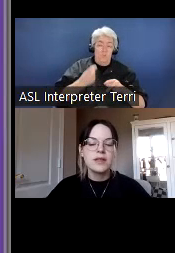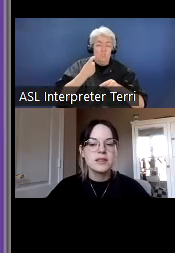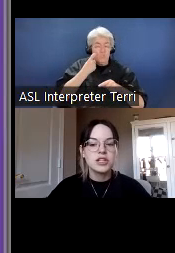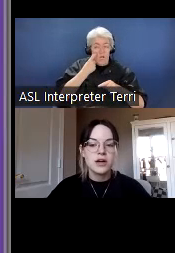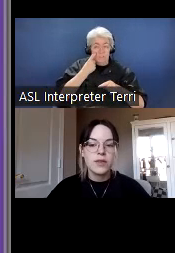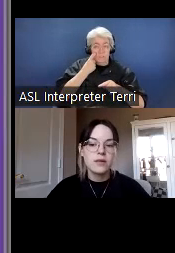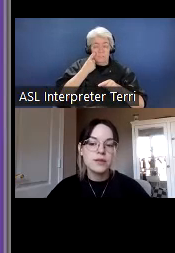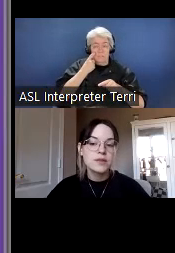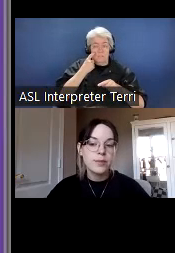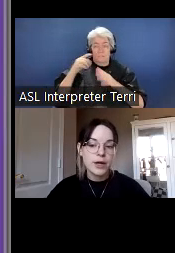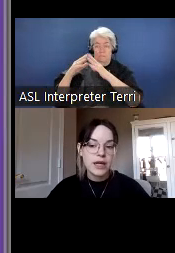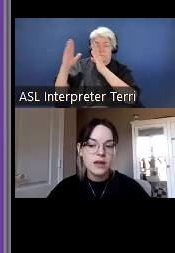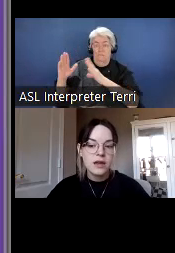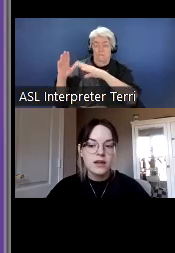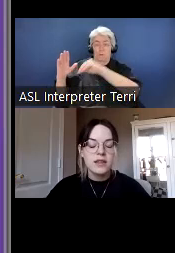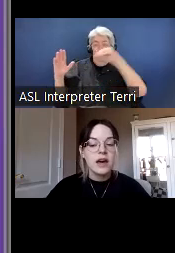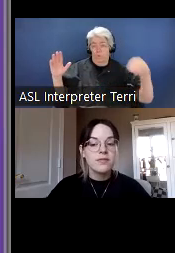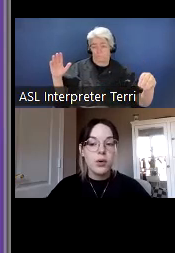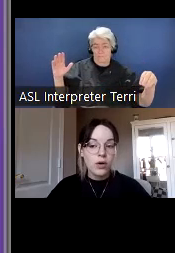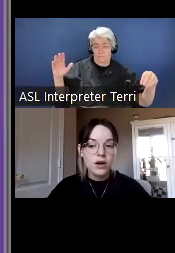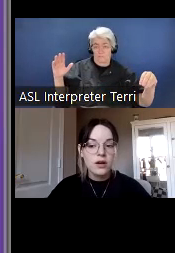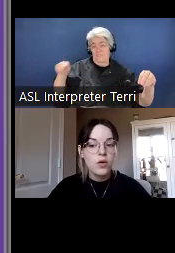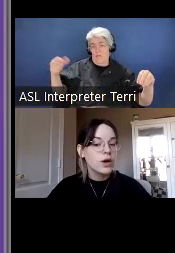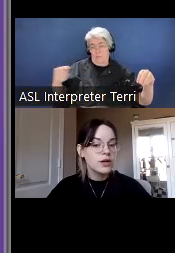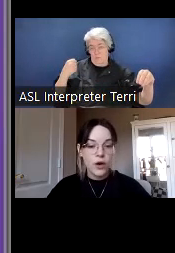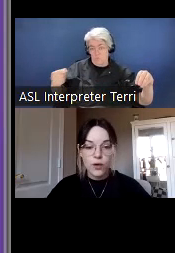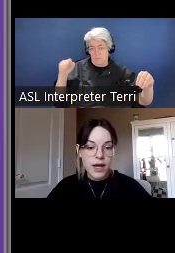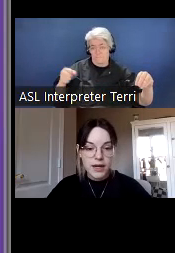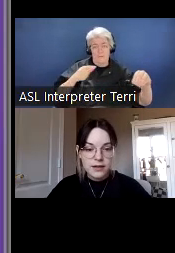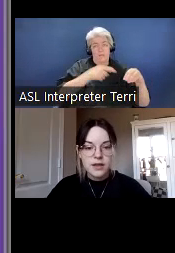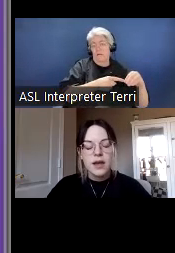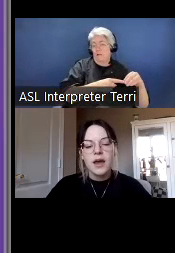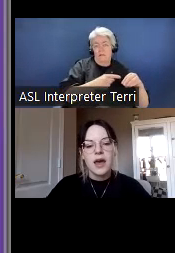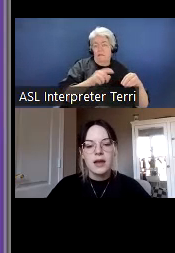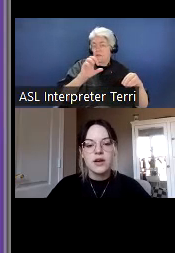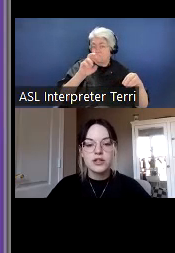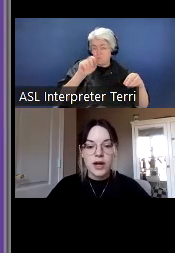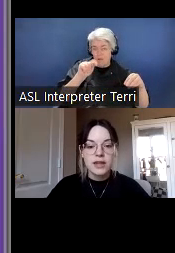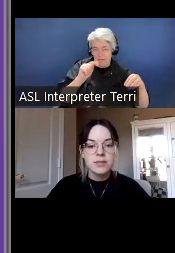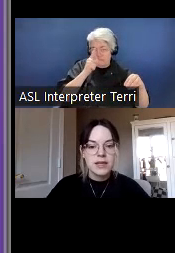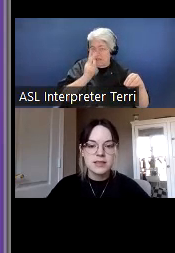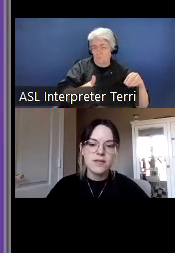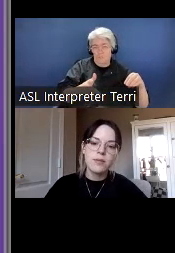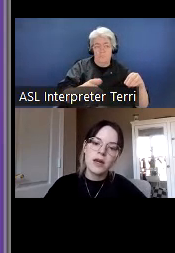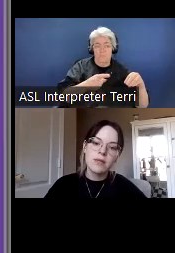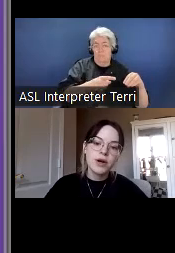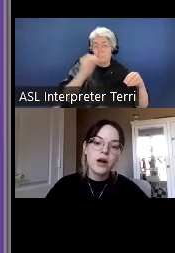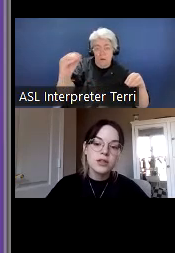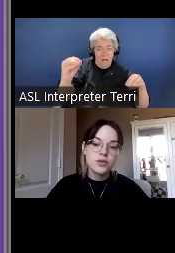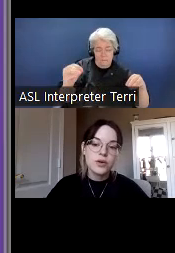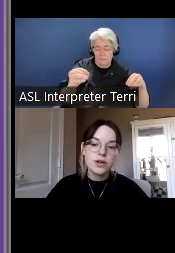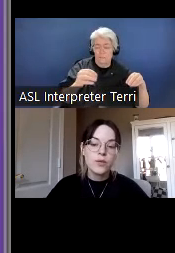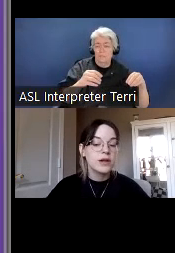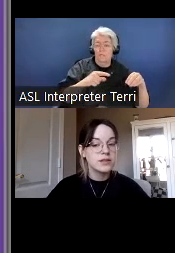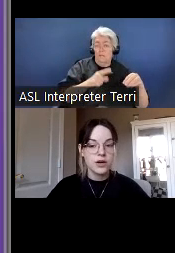that they previously shared with an abusive party. They have poor or no credit and are trying to begin saving money but